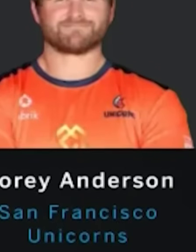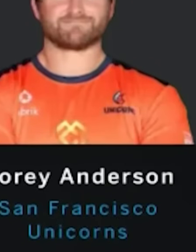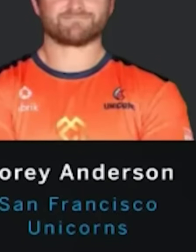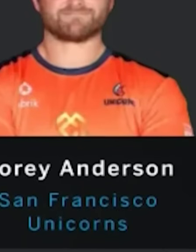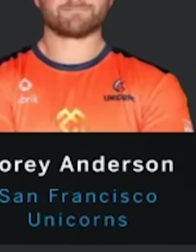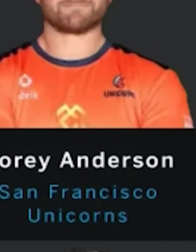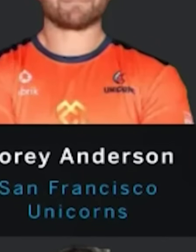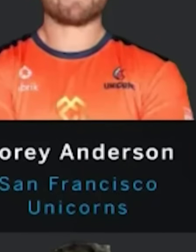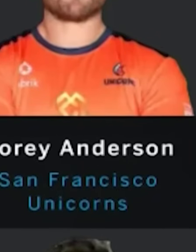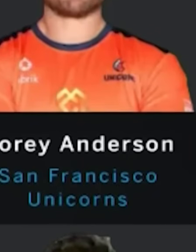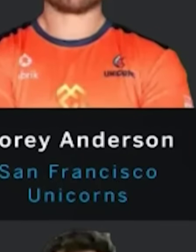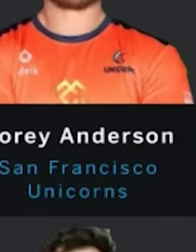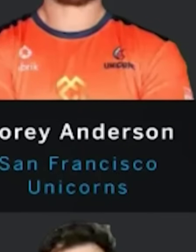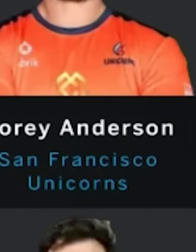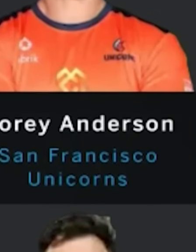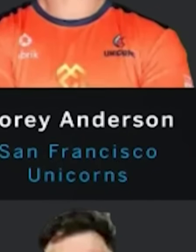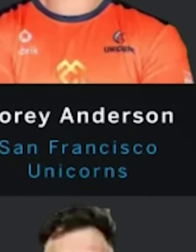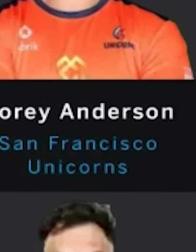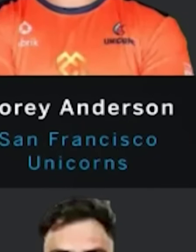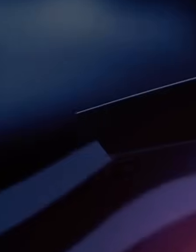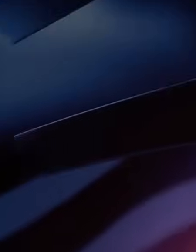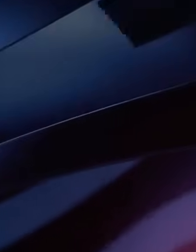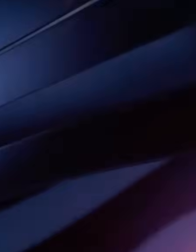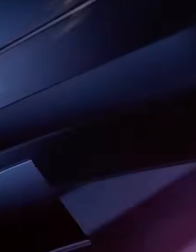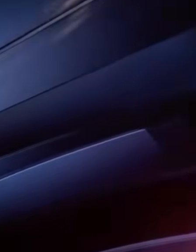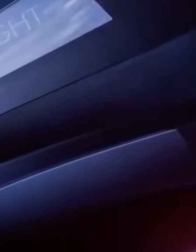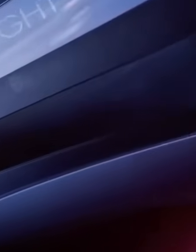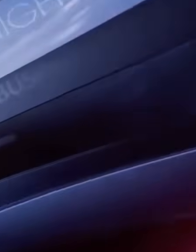Orcas are the other teams in the competition.